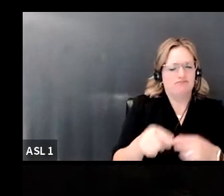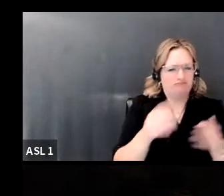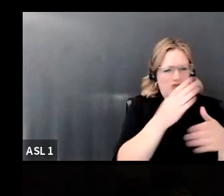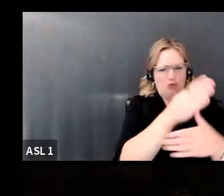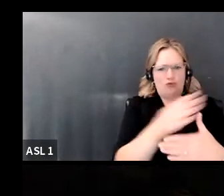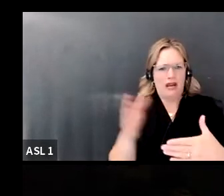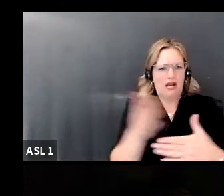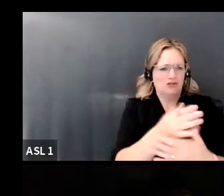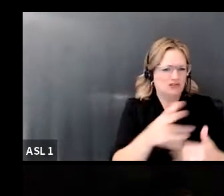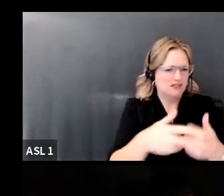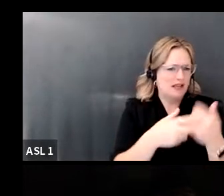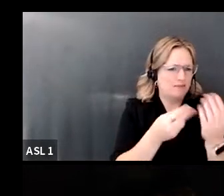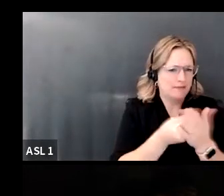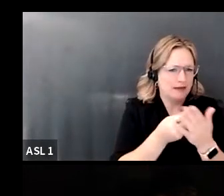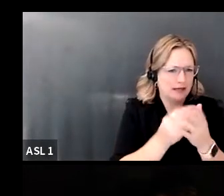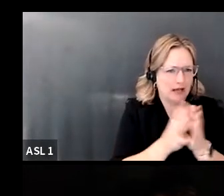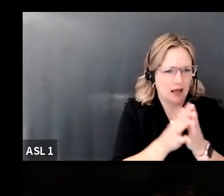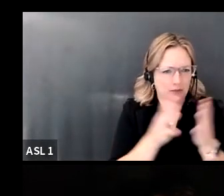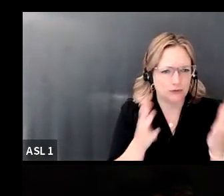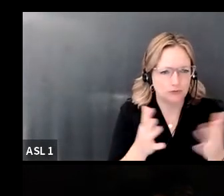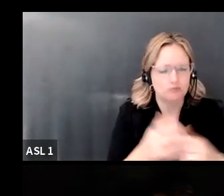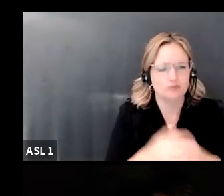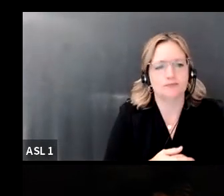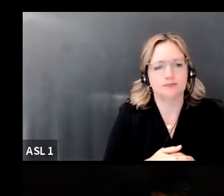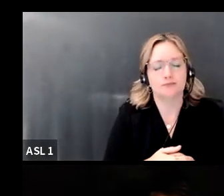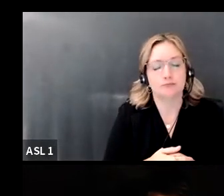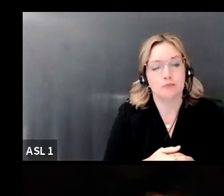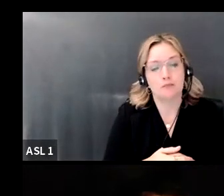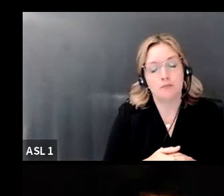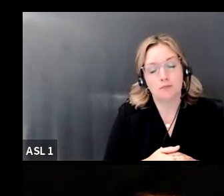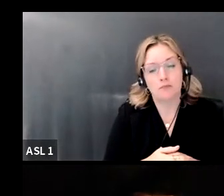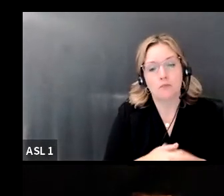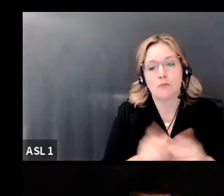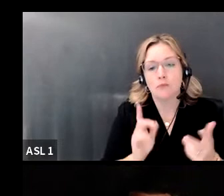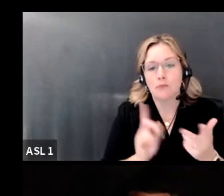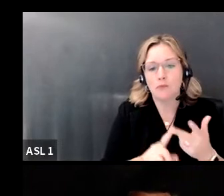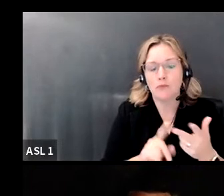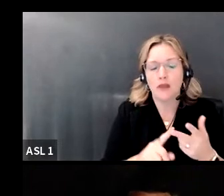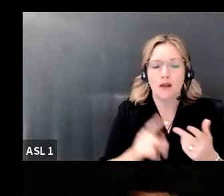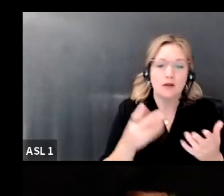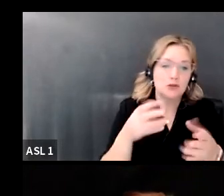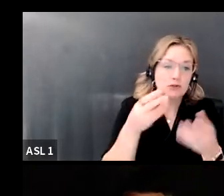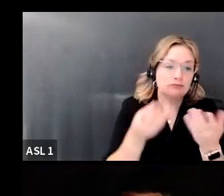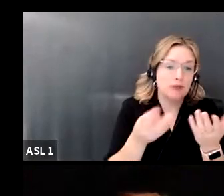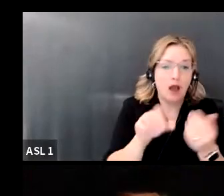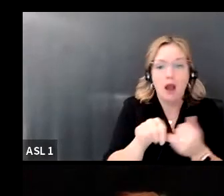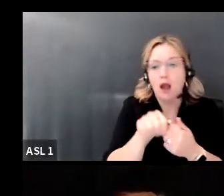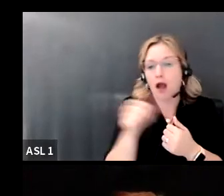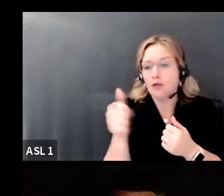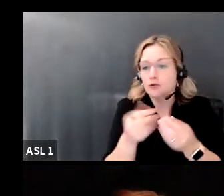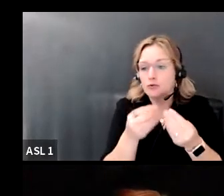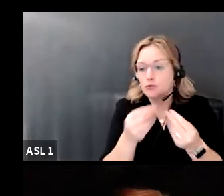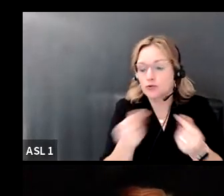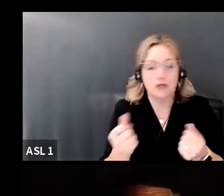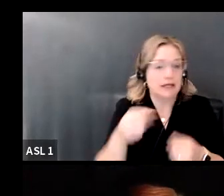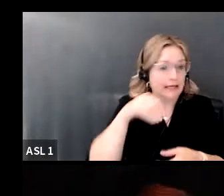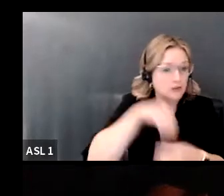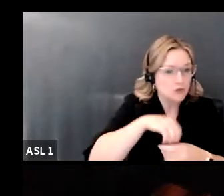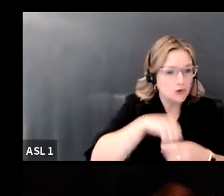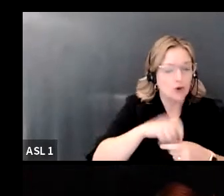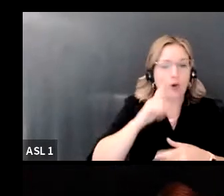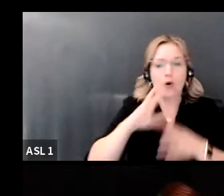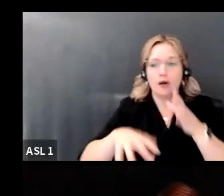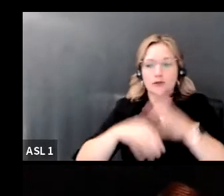uh you know more of an in-source solution or outsourced solution what the solution looks like how it would actually improve service